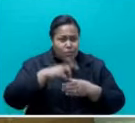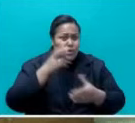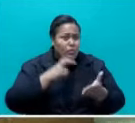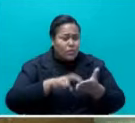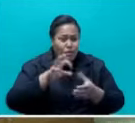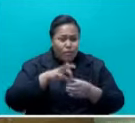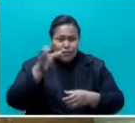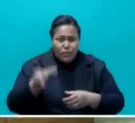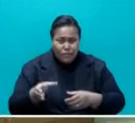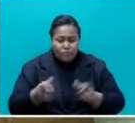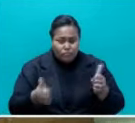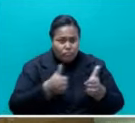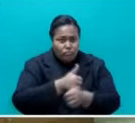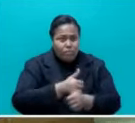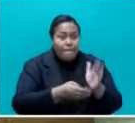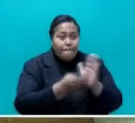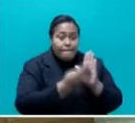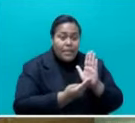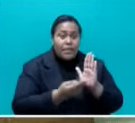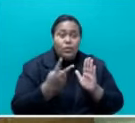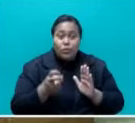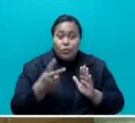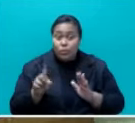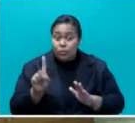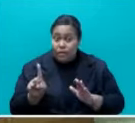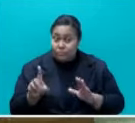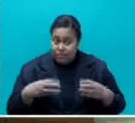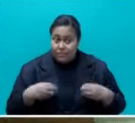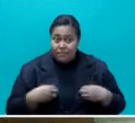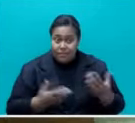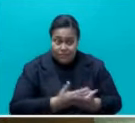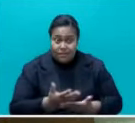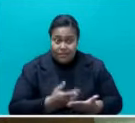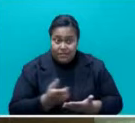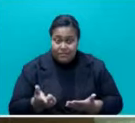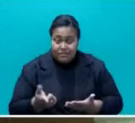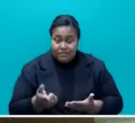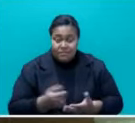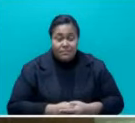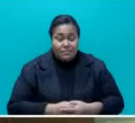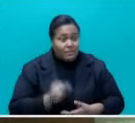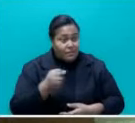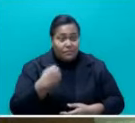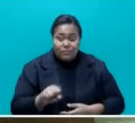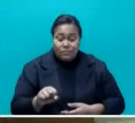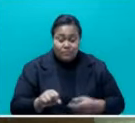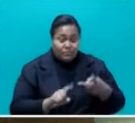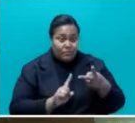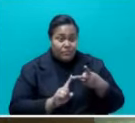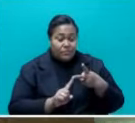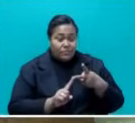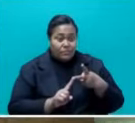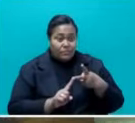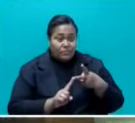Bill 2021 be considered by Parliament without delay. B, that